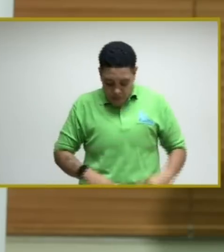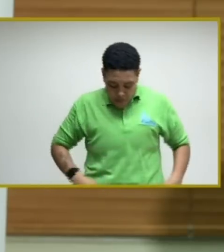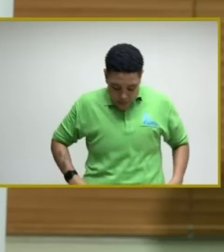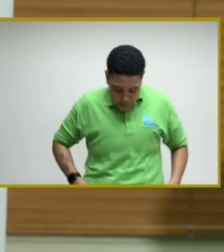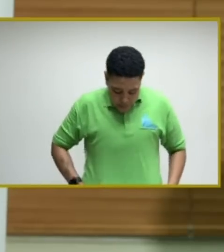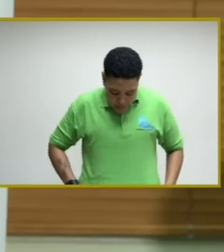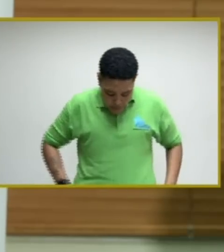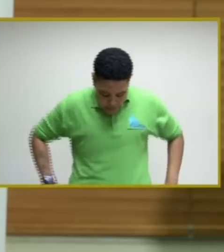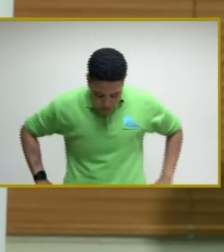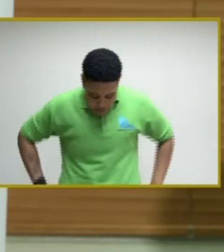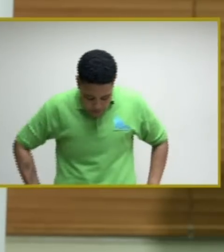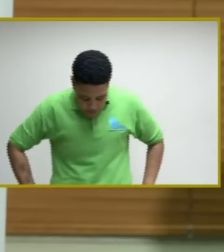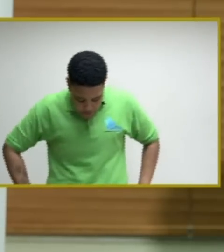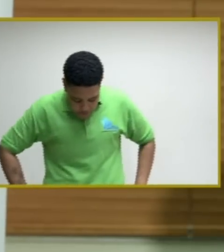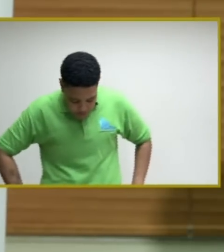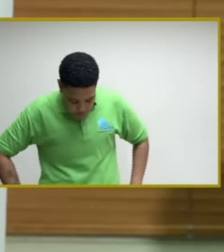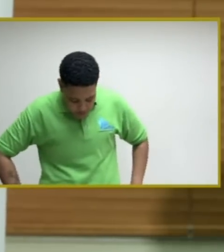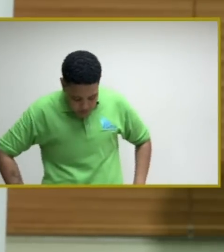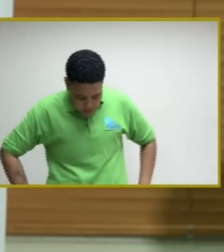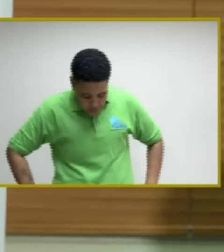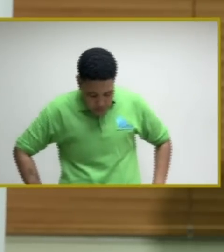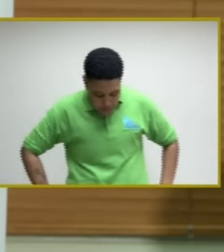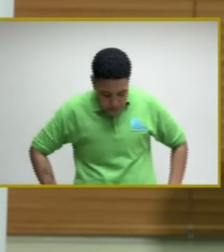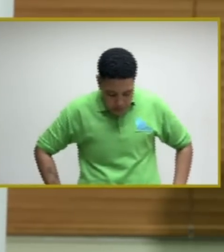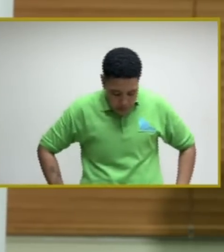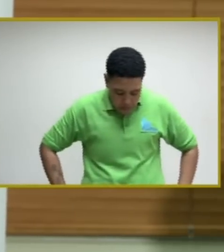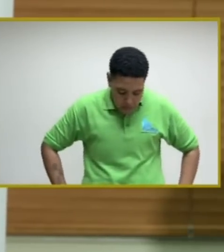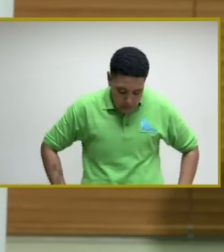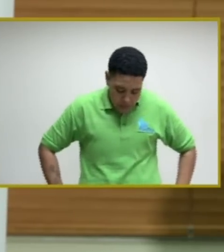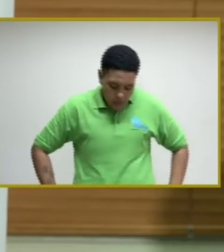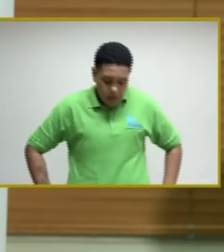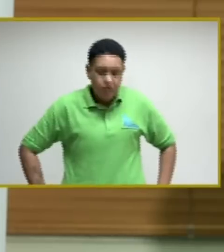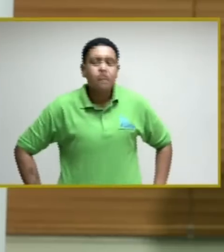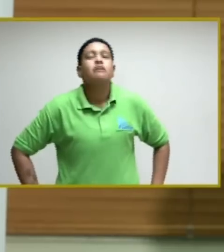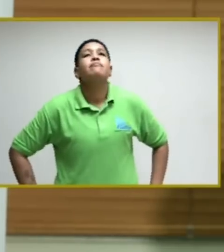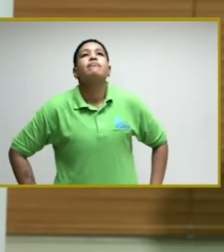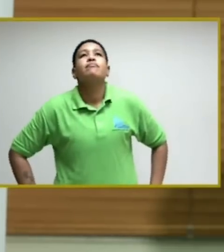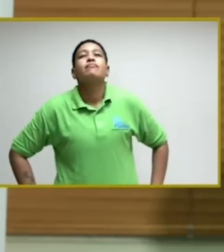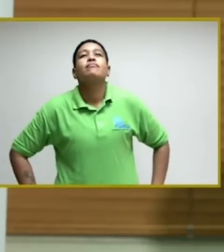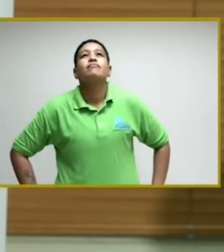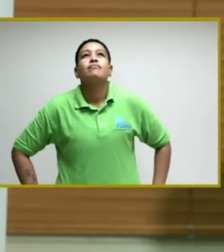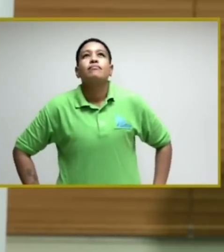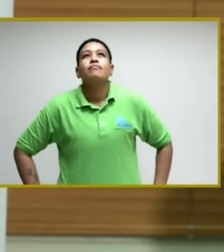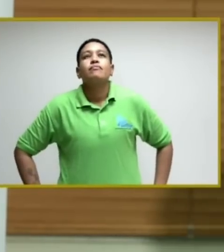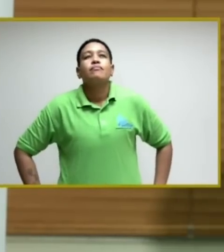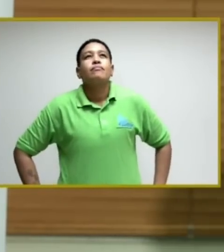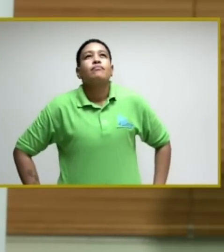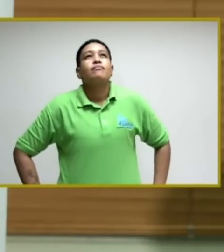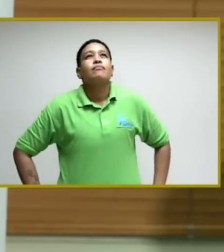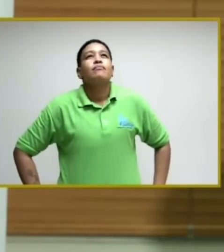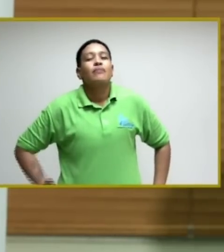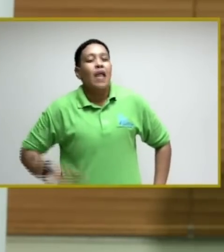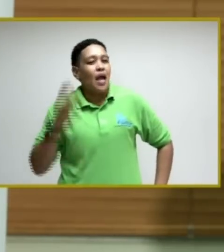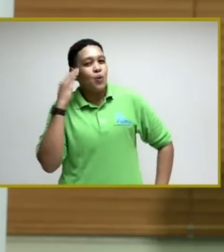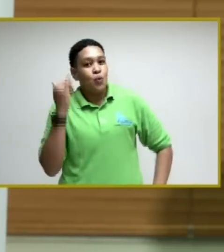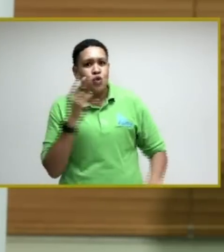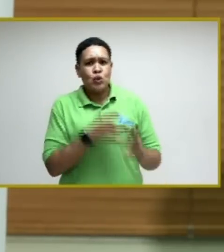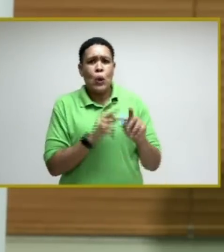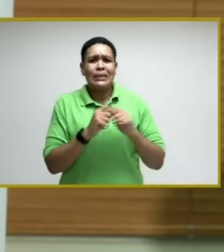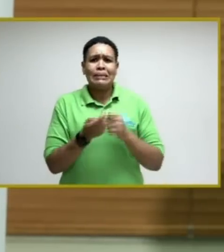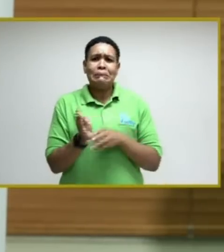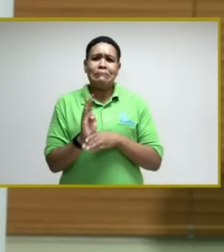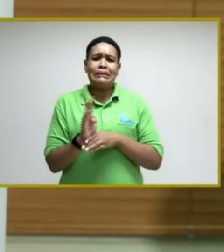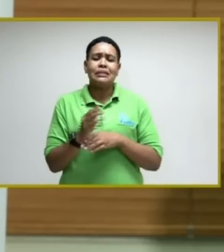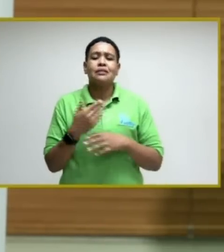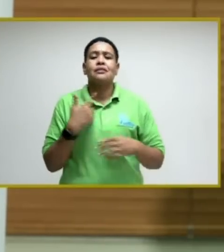thank you. I know the Prime Minister did that, and the team for coming on board and for working with us to expand this process. I'll just give you a